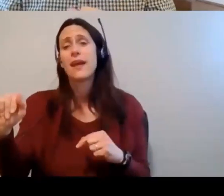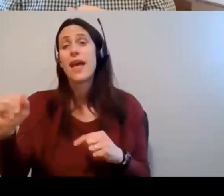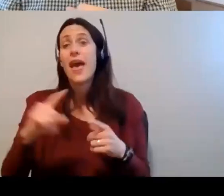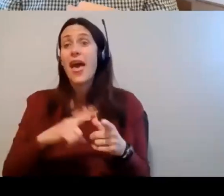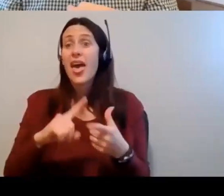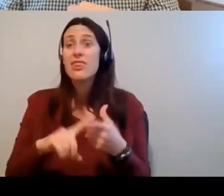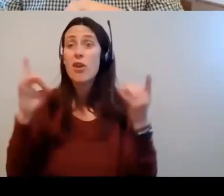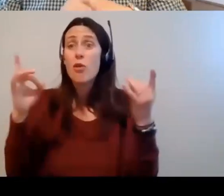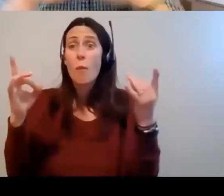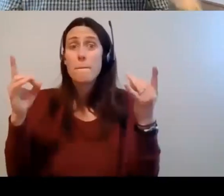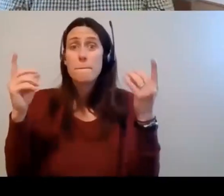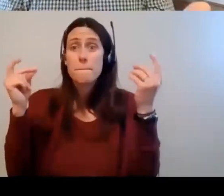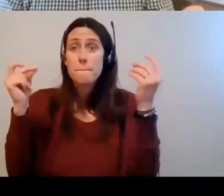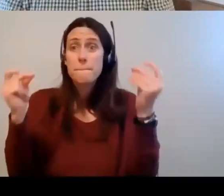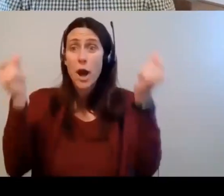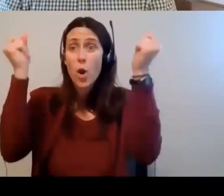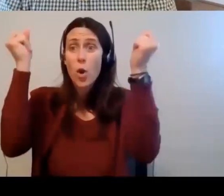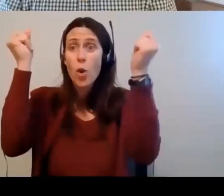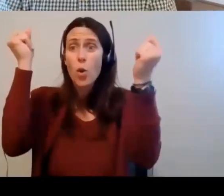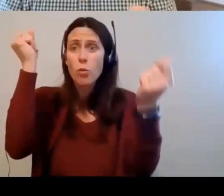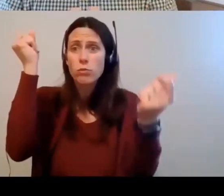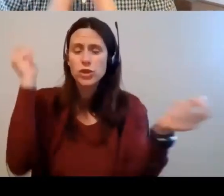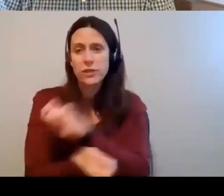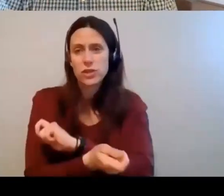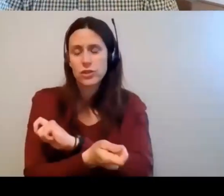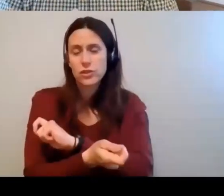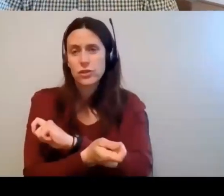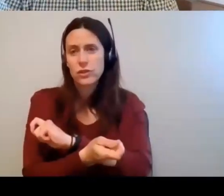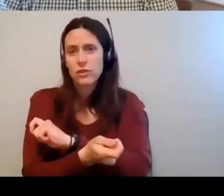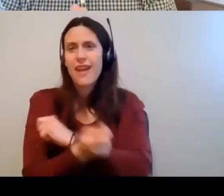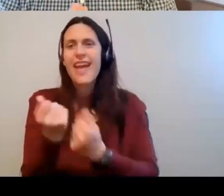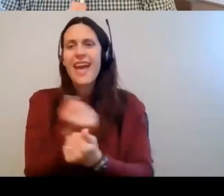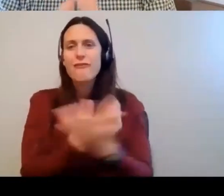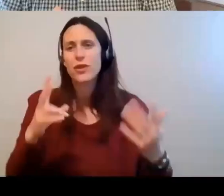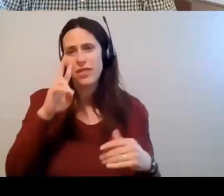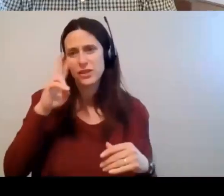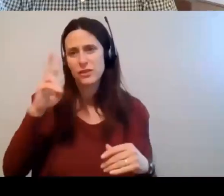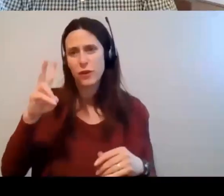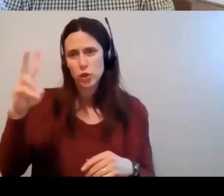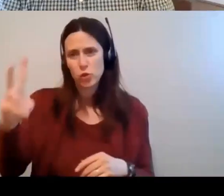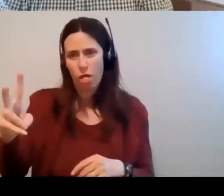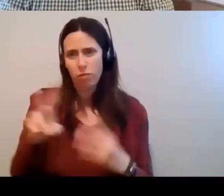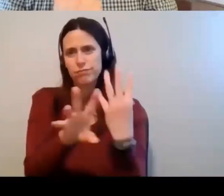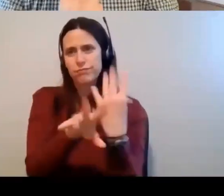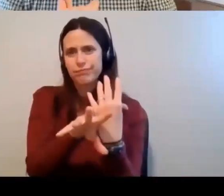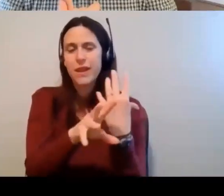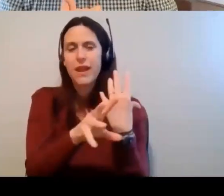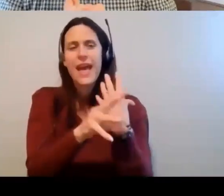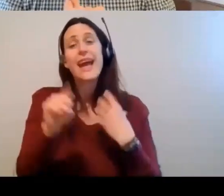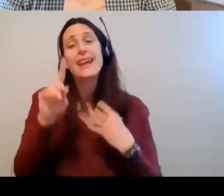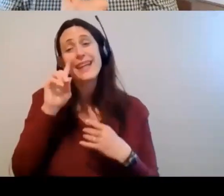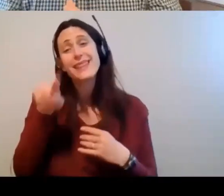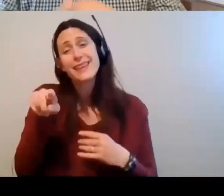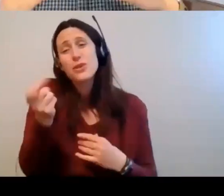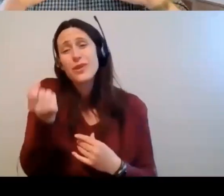And all of a sudden this year, all of those things have shifted, right? They're all virtual. And I think you can probably relate with